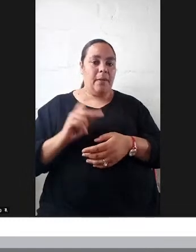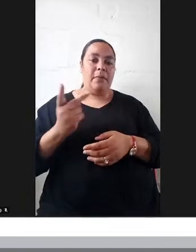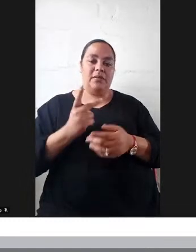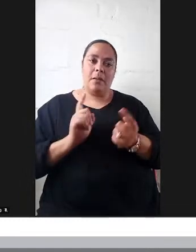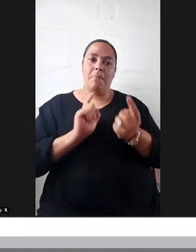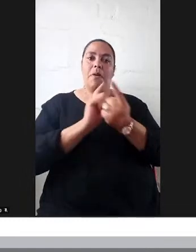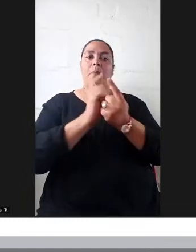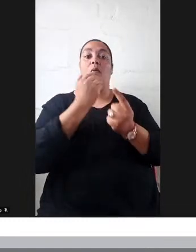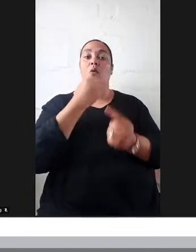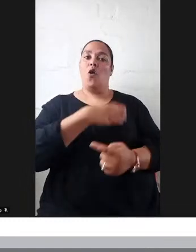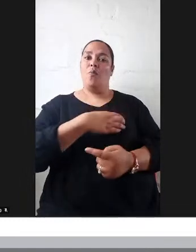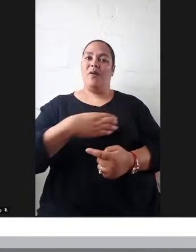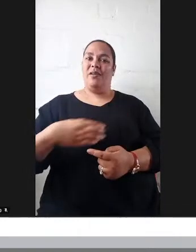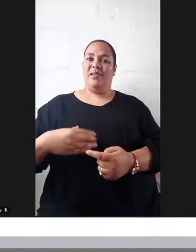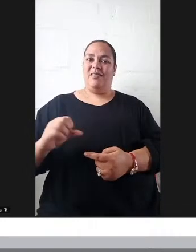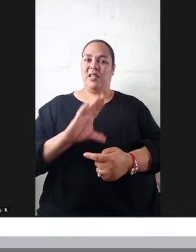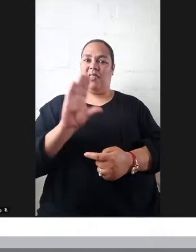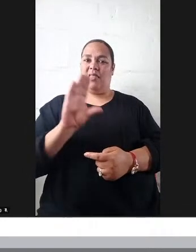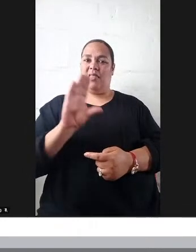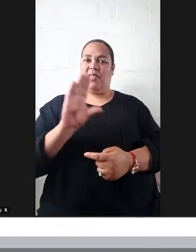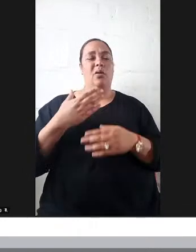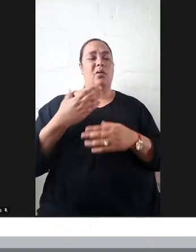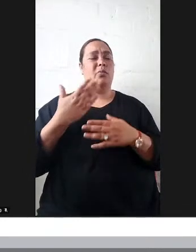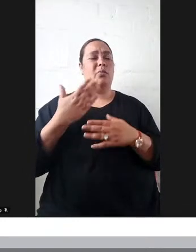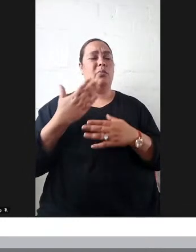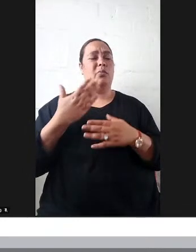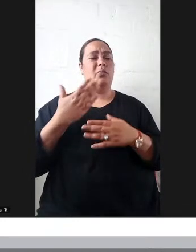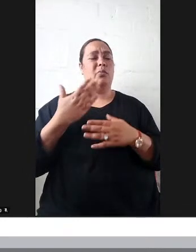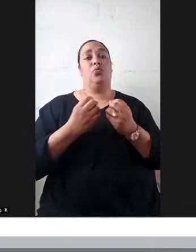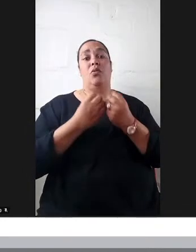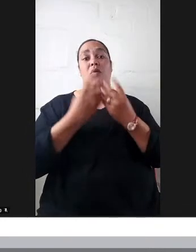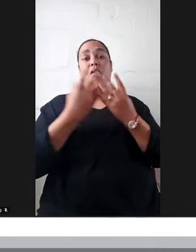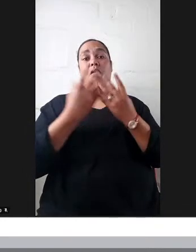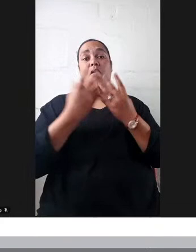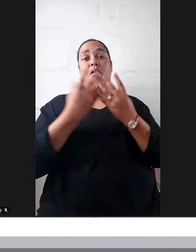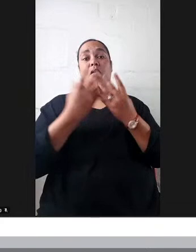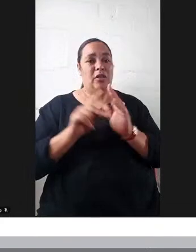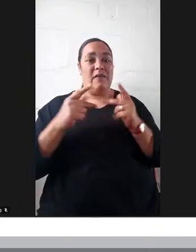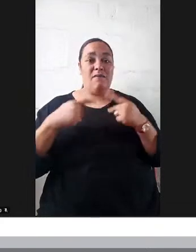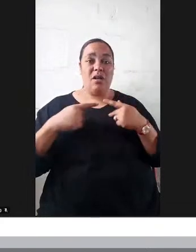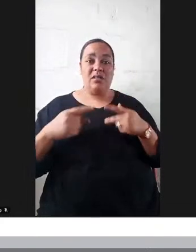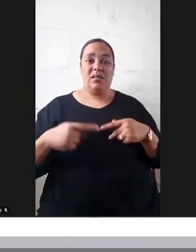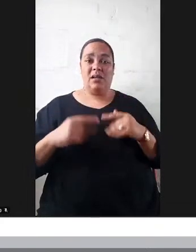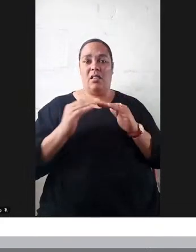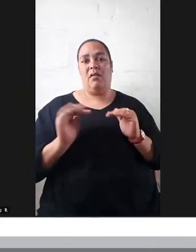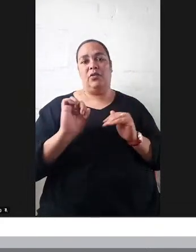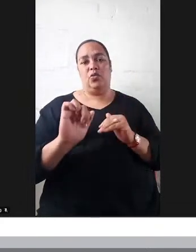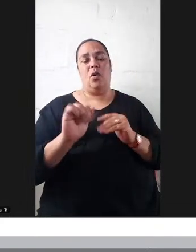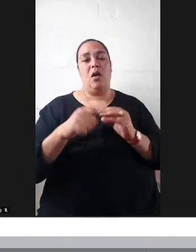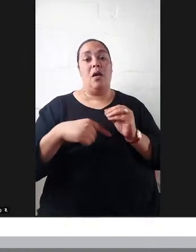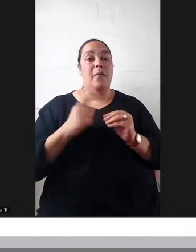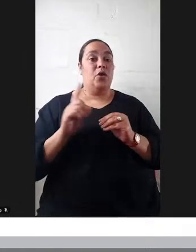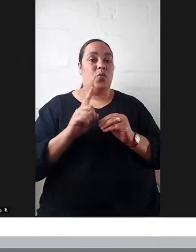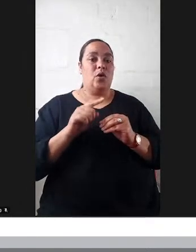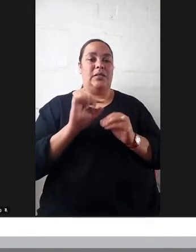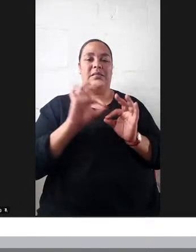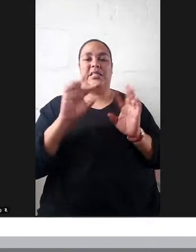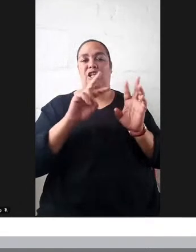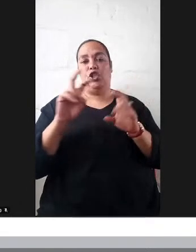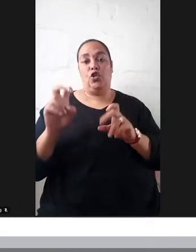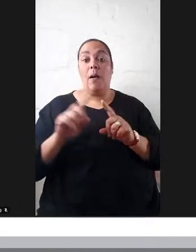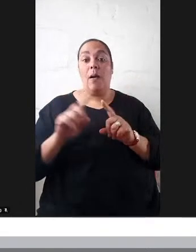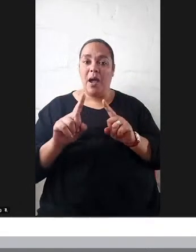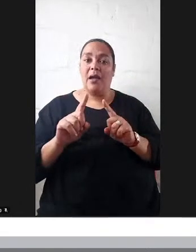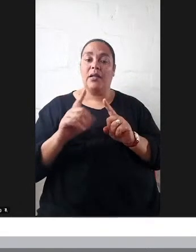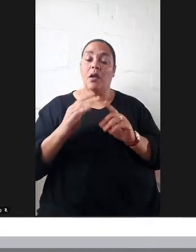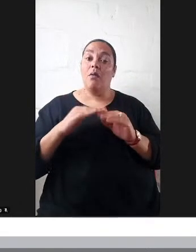So there's a lot of work that is going on at the fiscal policy level around these issues. But given our focus here